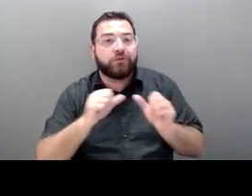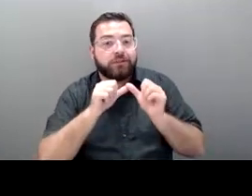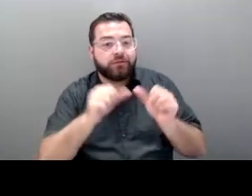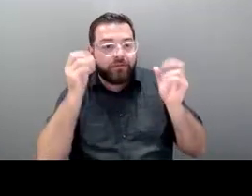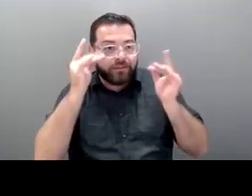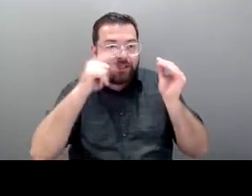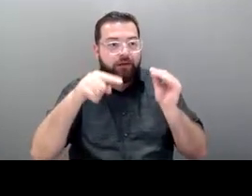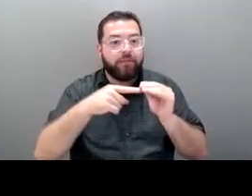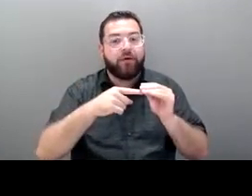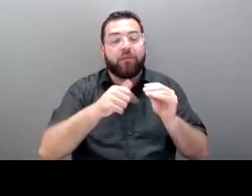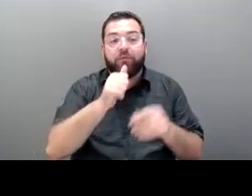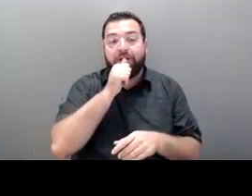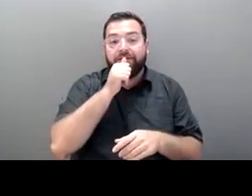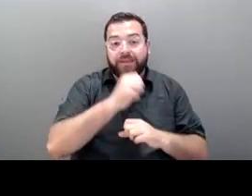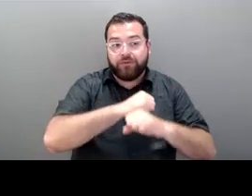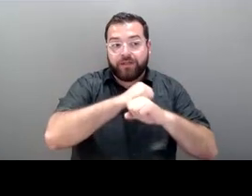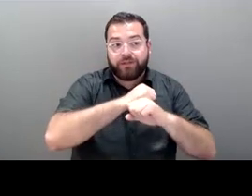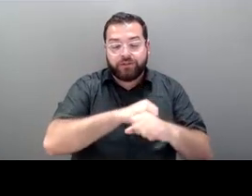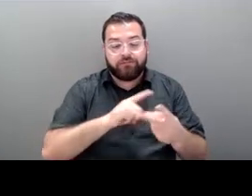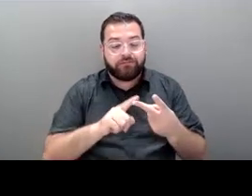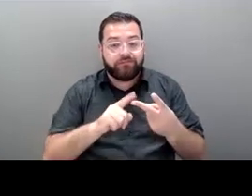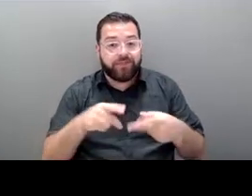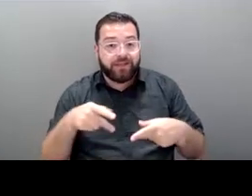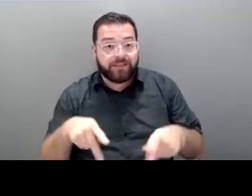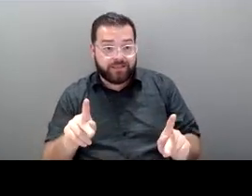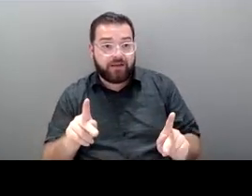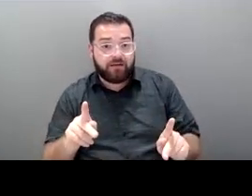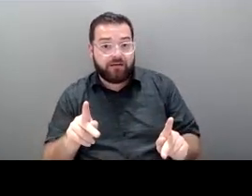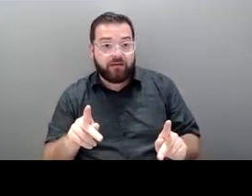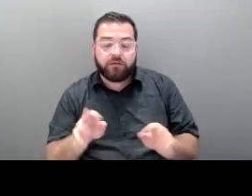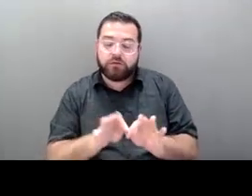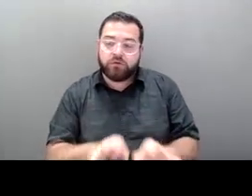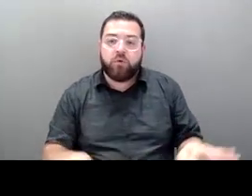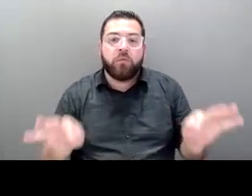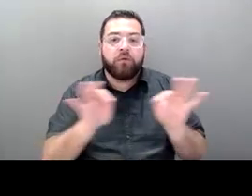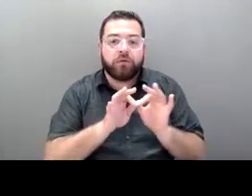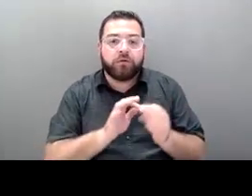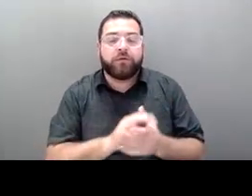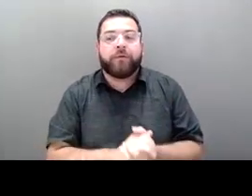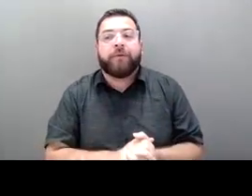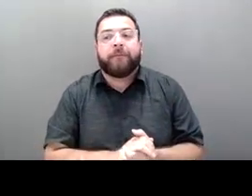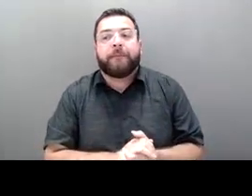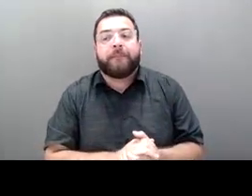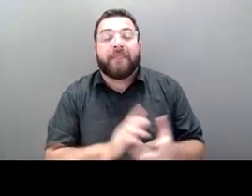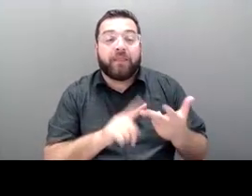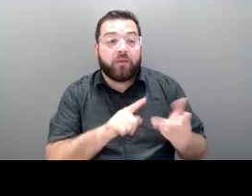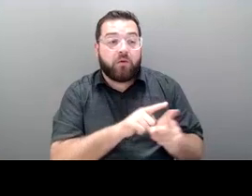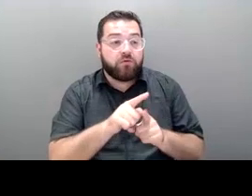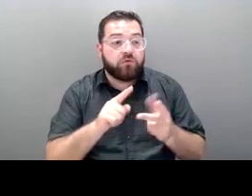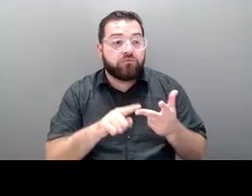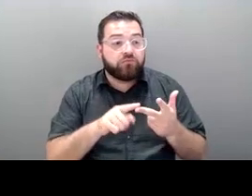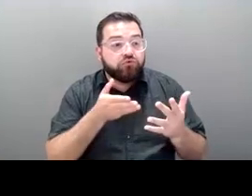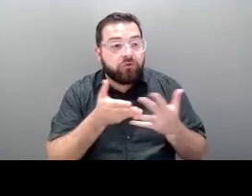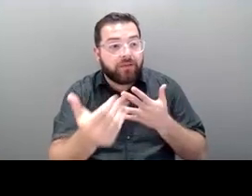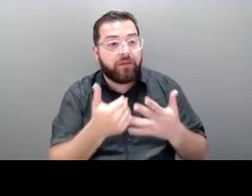privacy protection and consent. That's incredibly important. And then transparency. We want to make sure